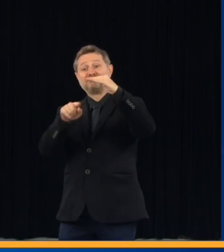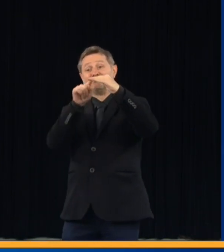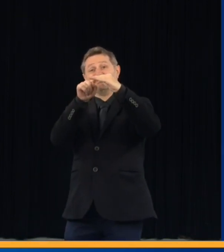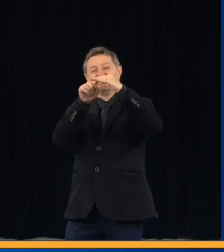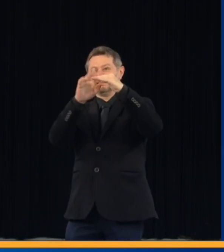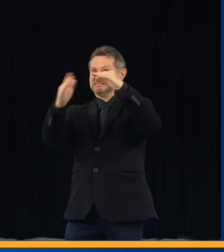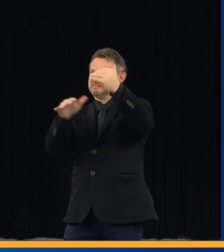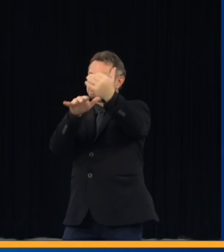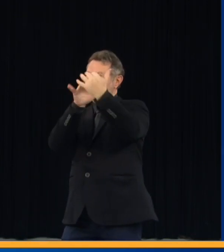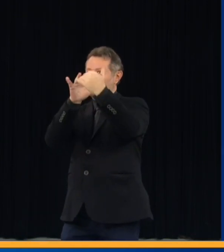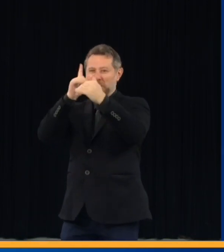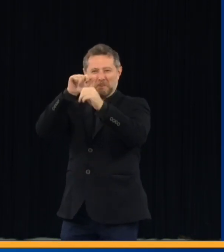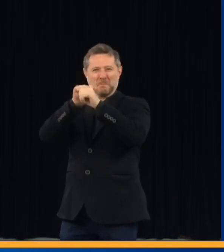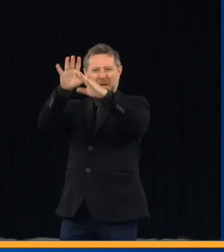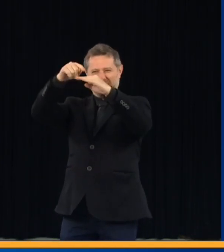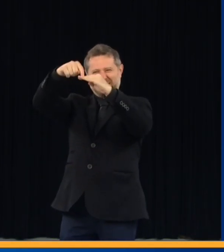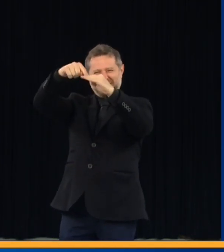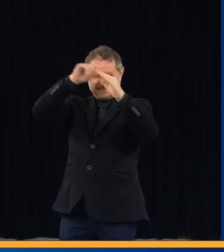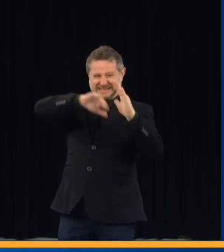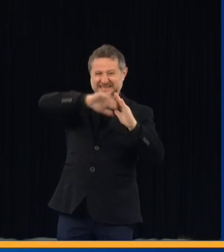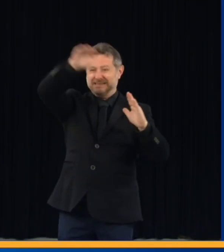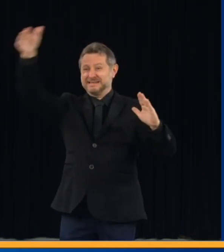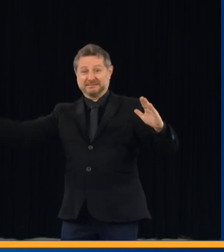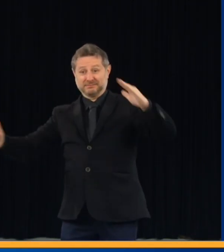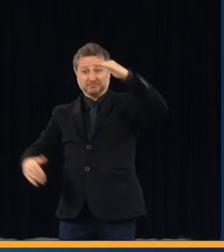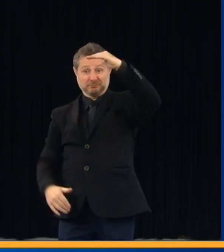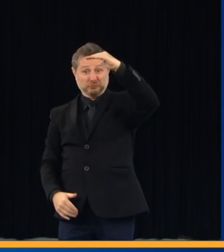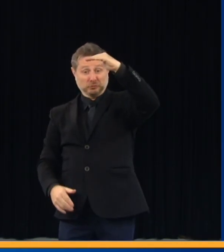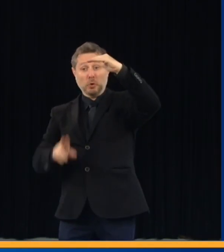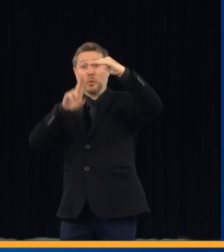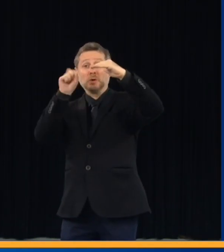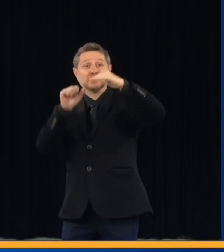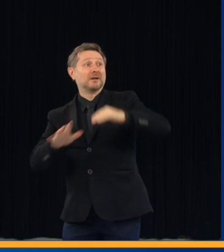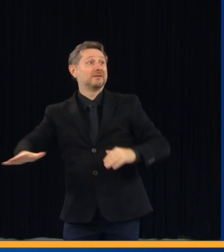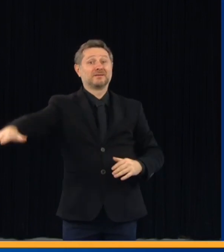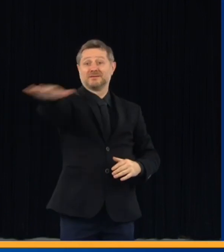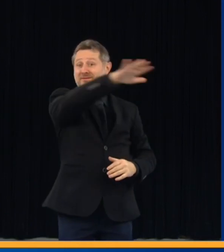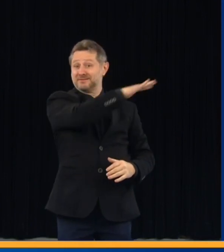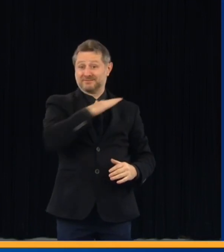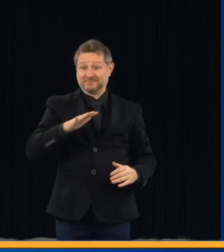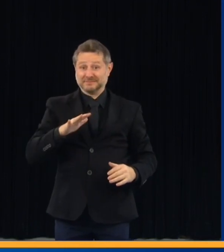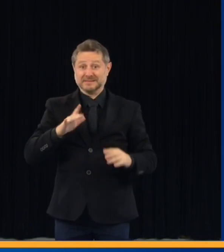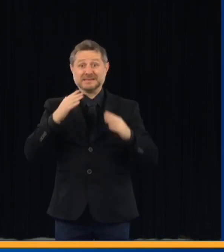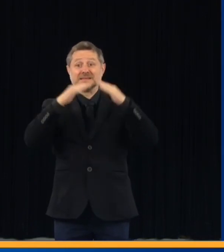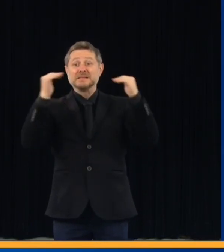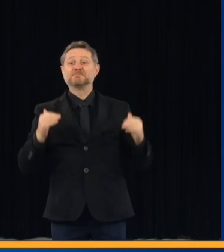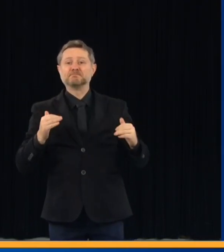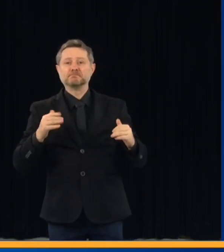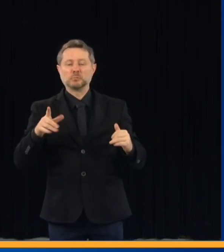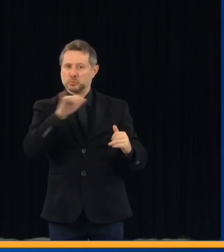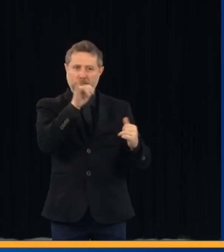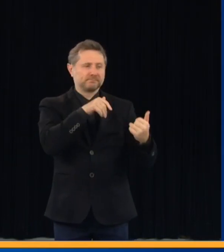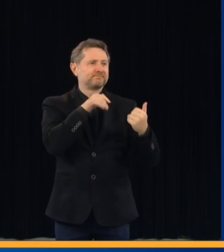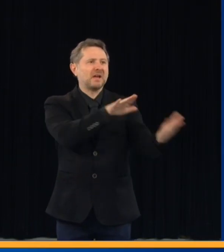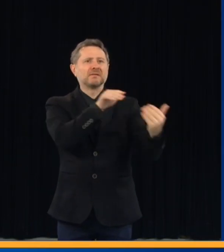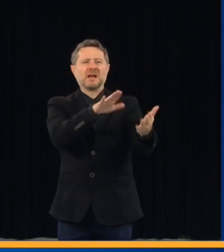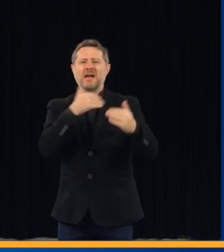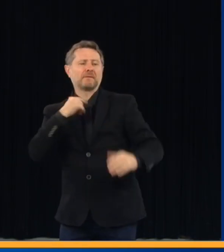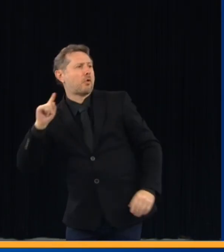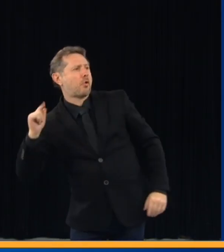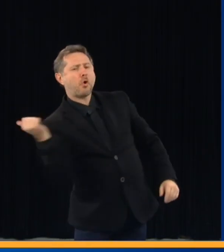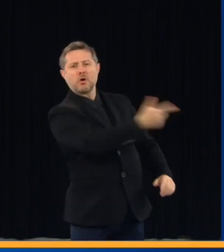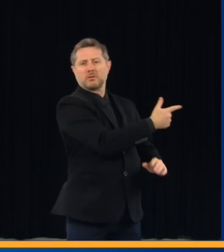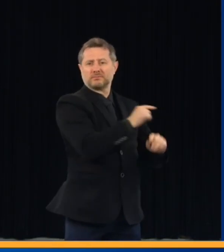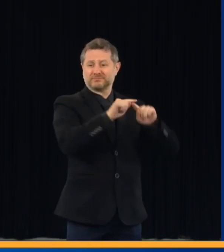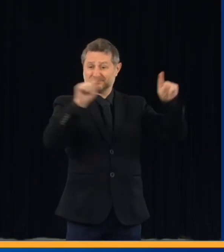for every system in this country now. Everyone is basically waging the same battle. Different